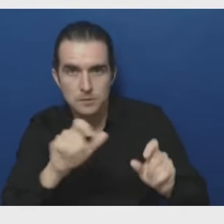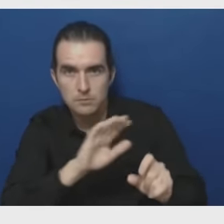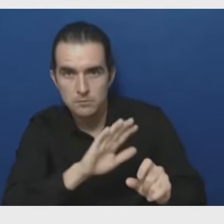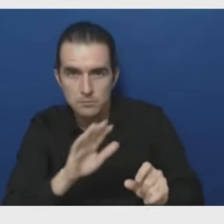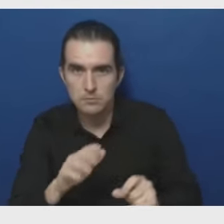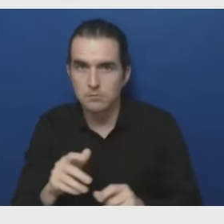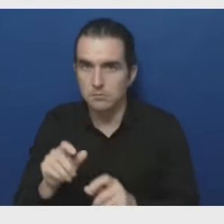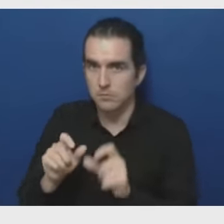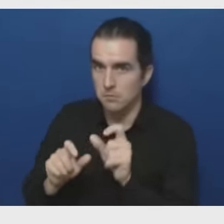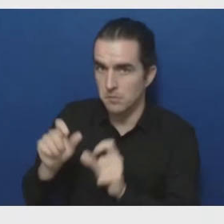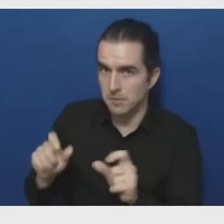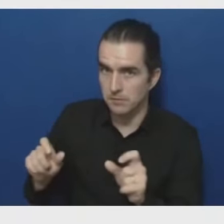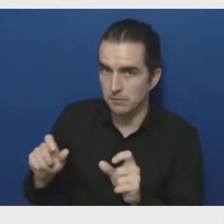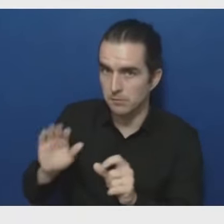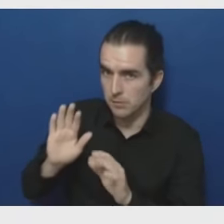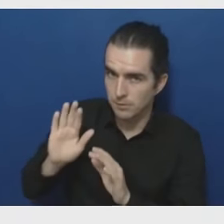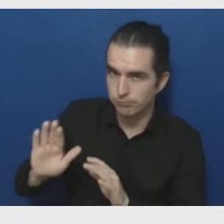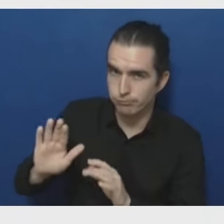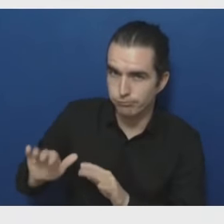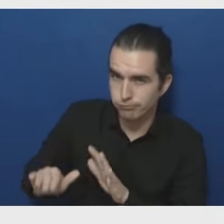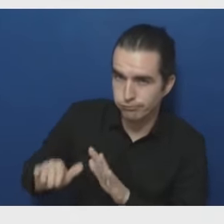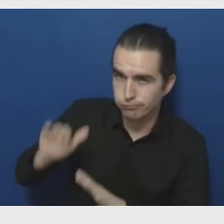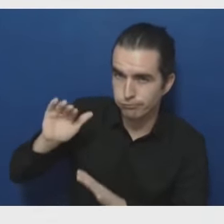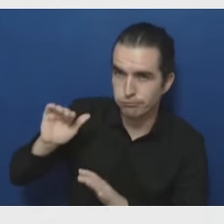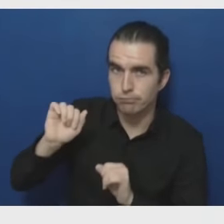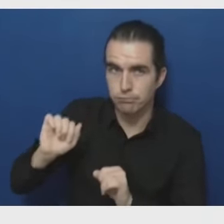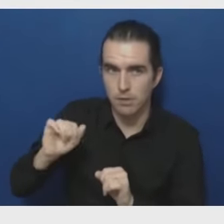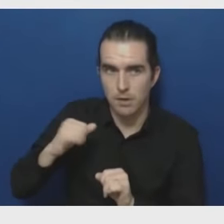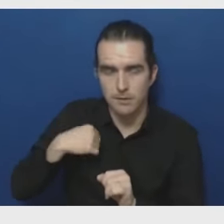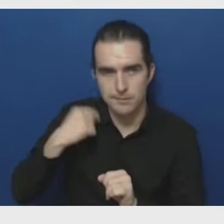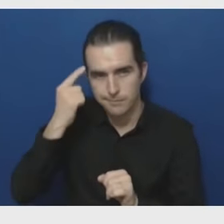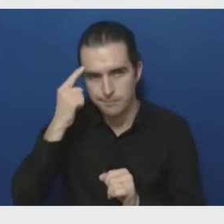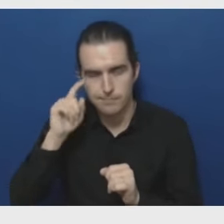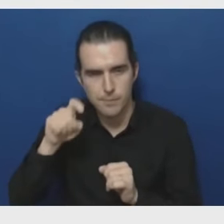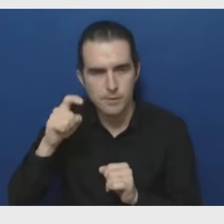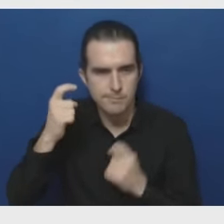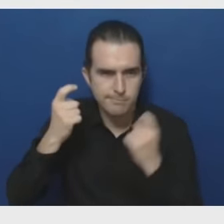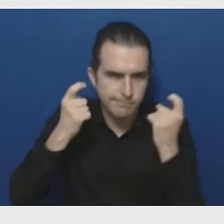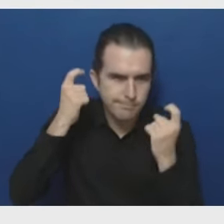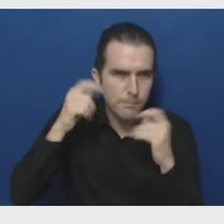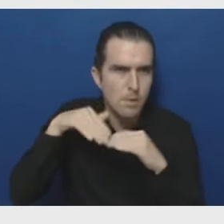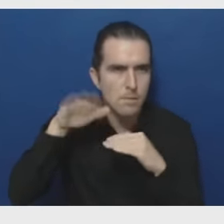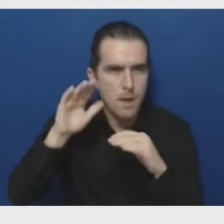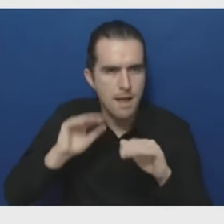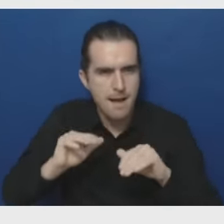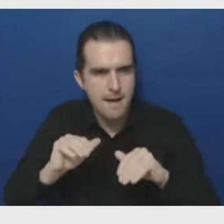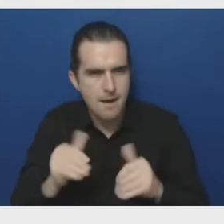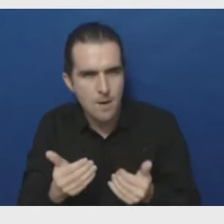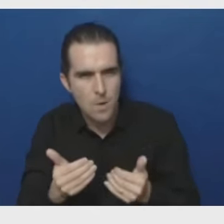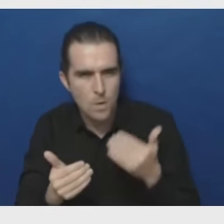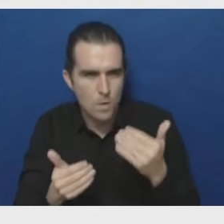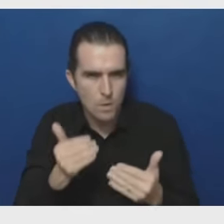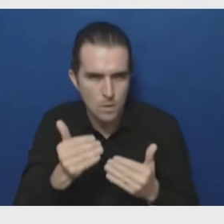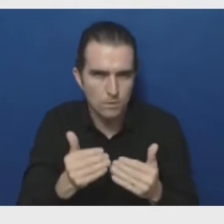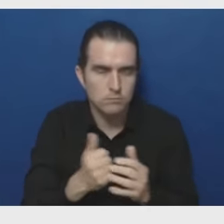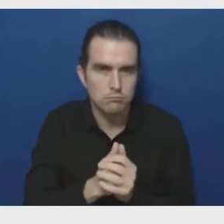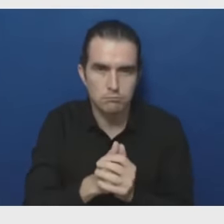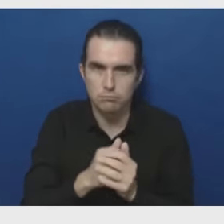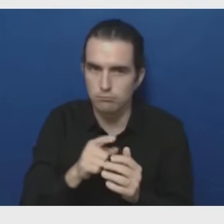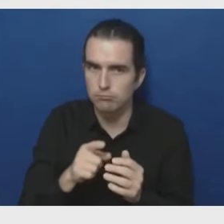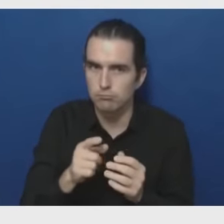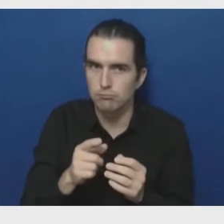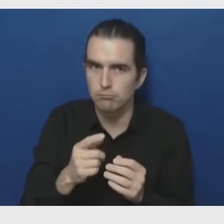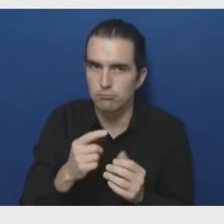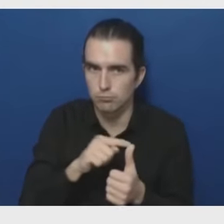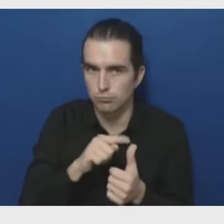them and everyone gets a fair share of it in terms of its sustainability, because that's what matters to us most, the